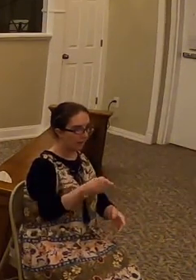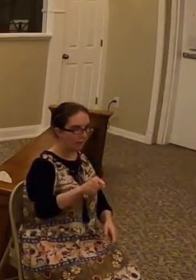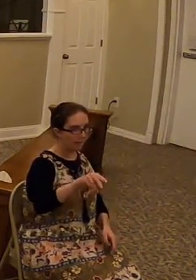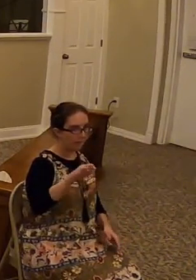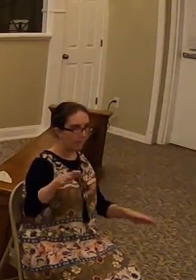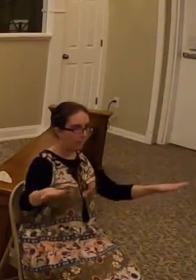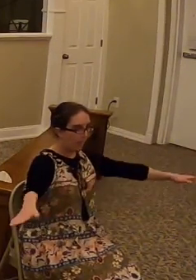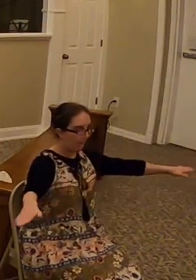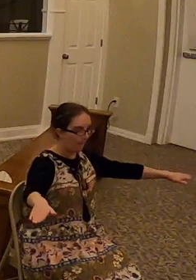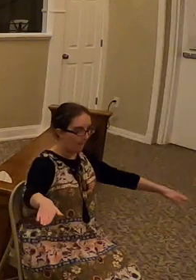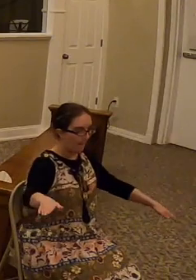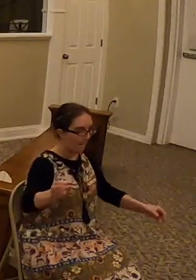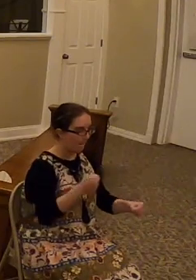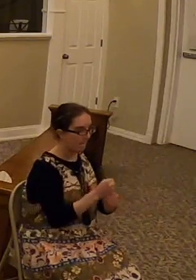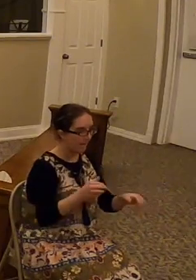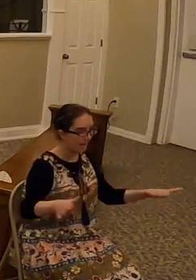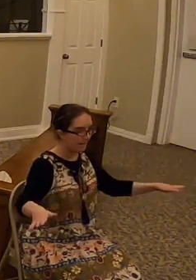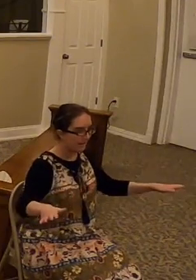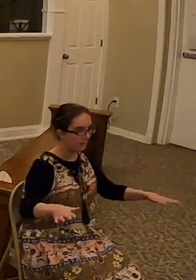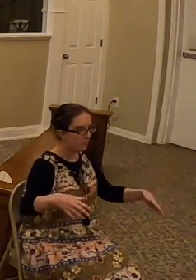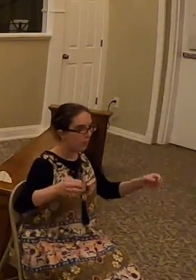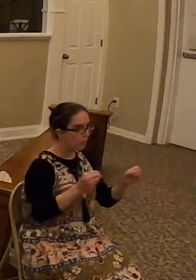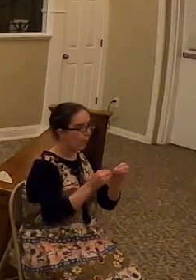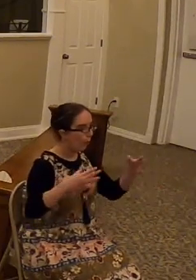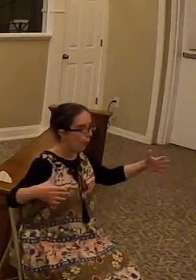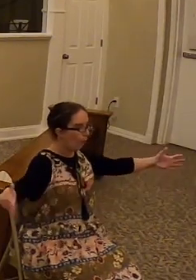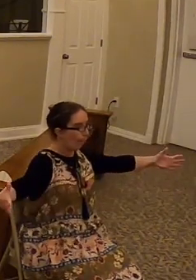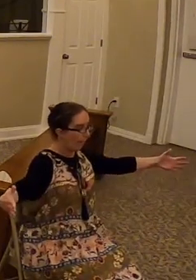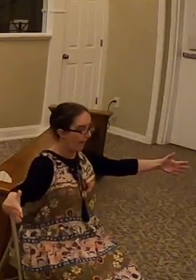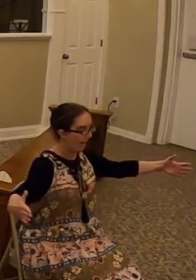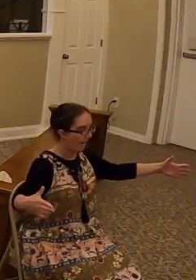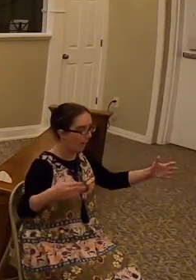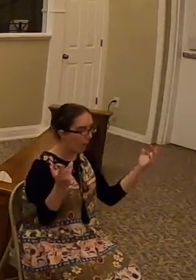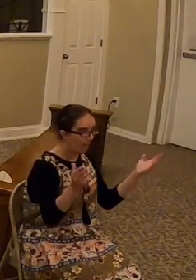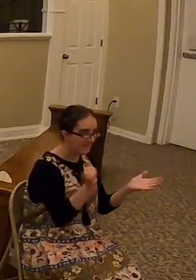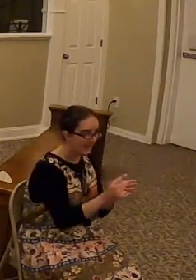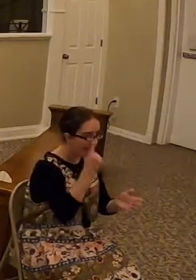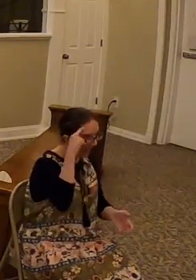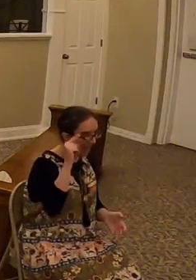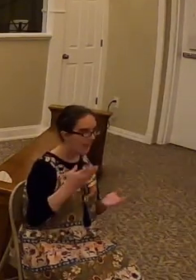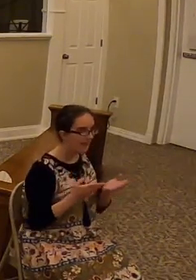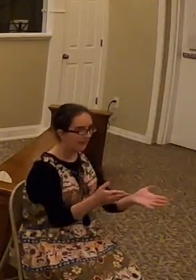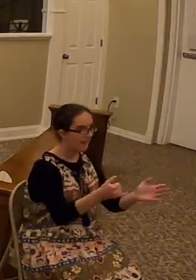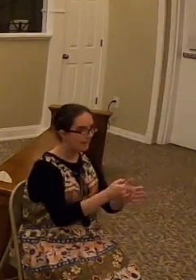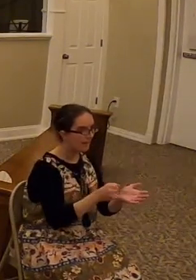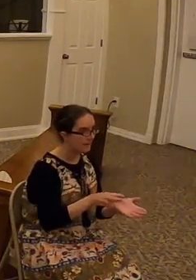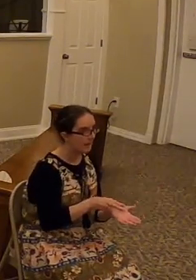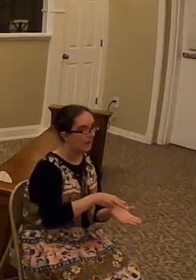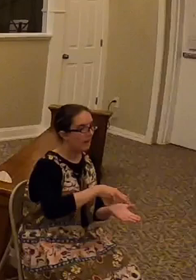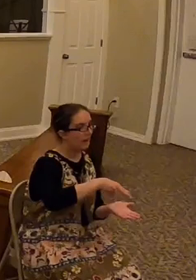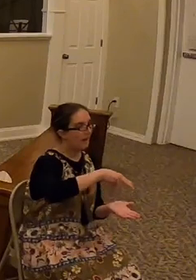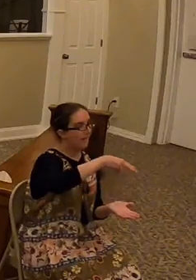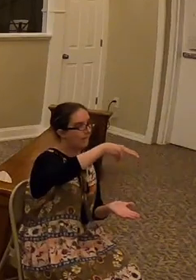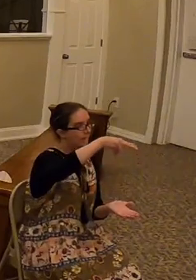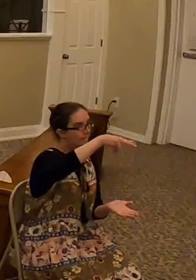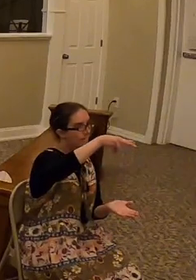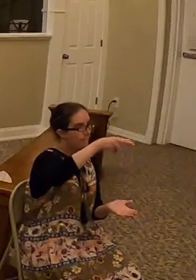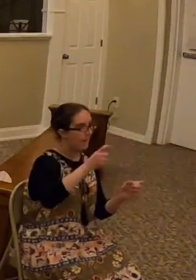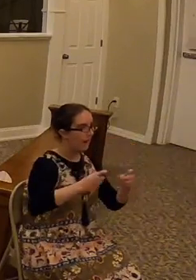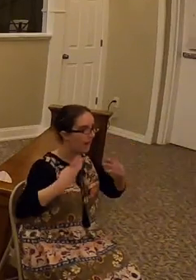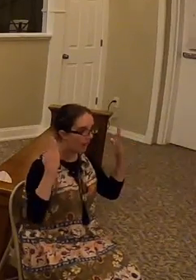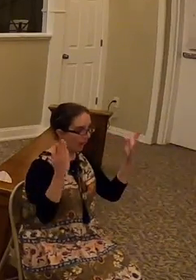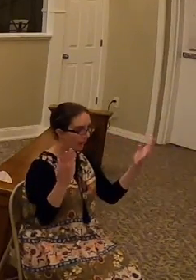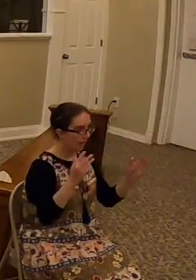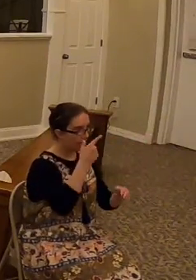wing. Uh-huh. It makes that wing wider. What's that for? That's to give it lift.